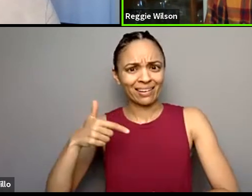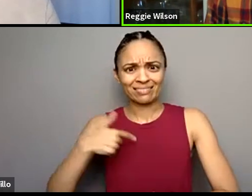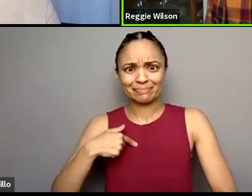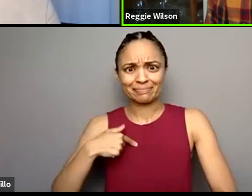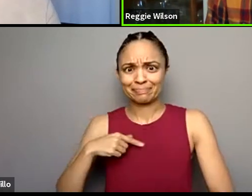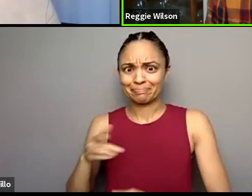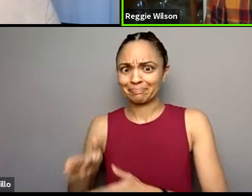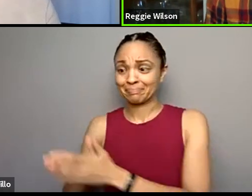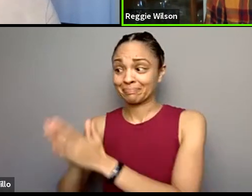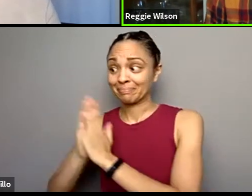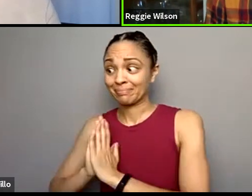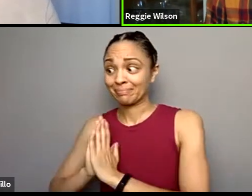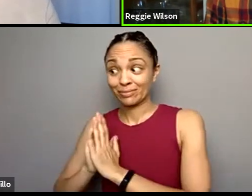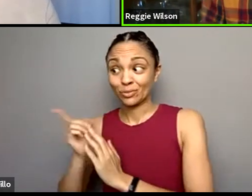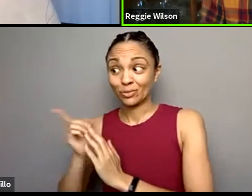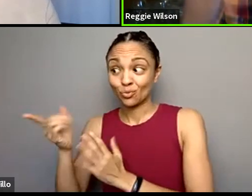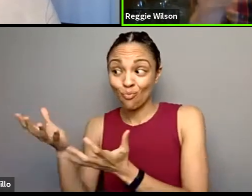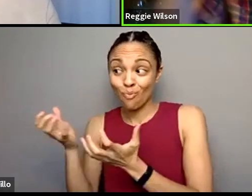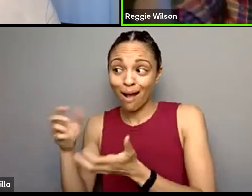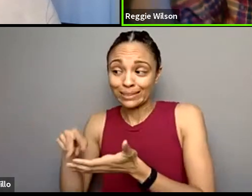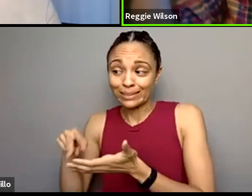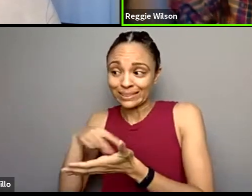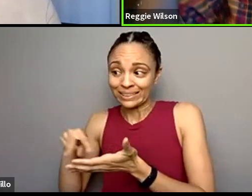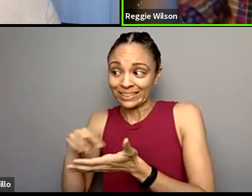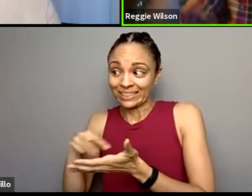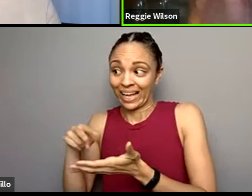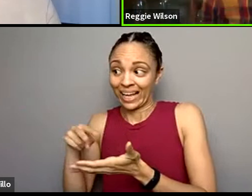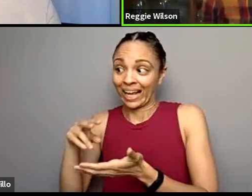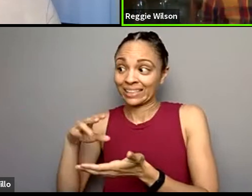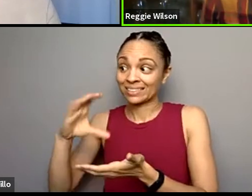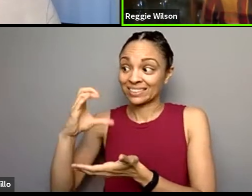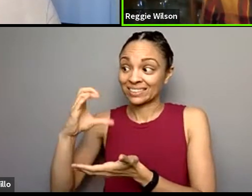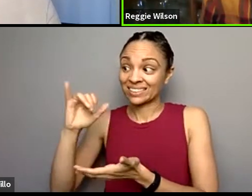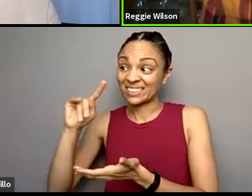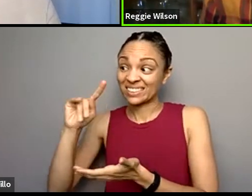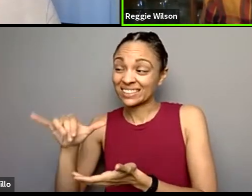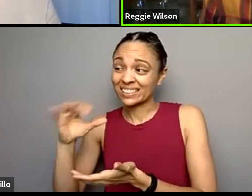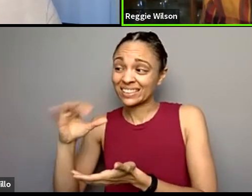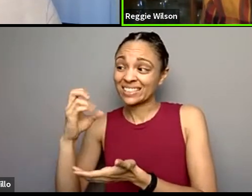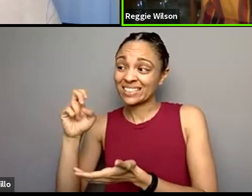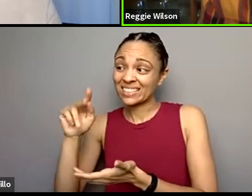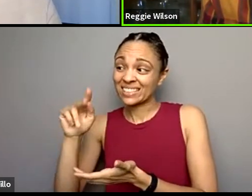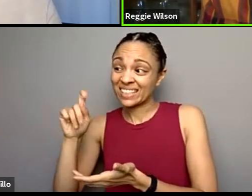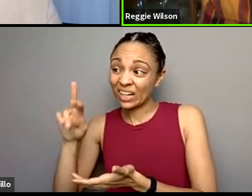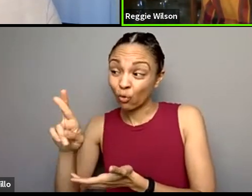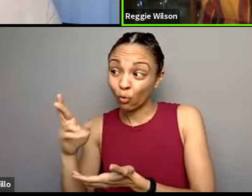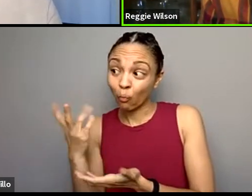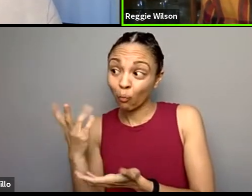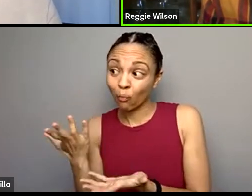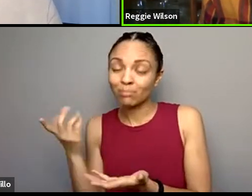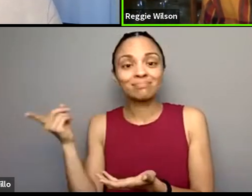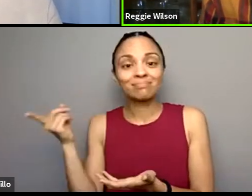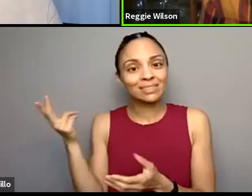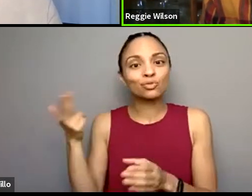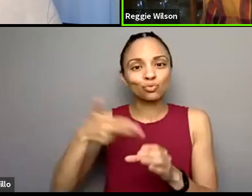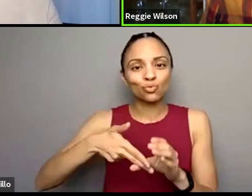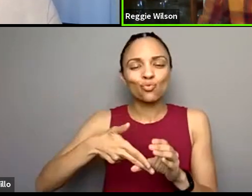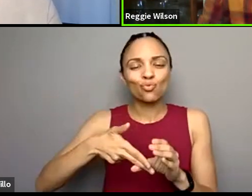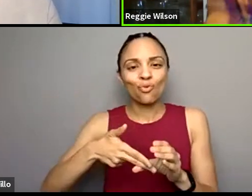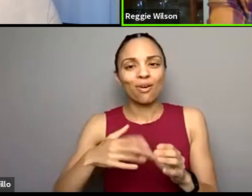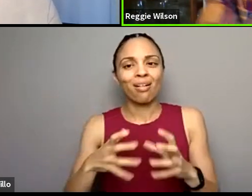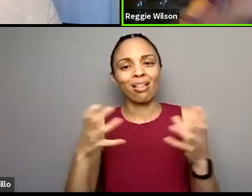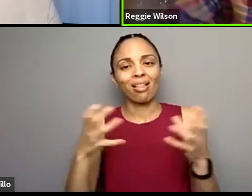at City Center? And then he was with me, worked with me for quite a little chunk of time, learned a lot of the rep. And then